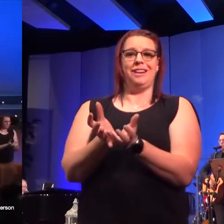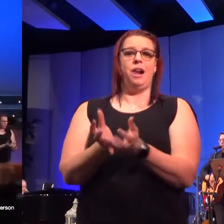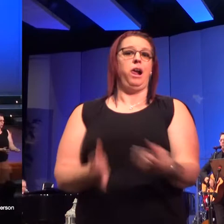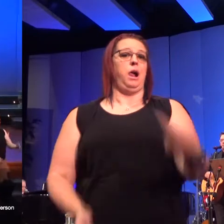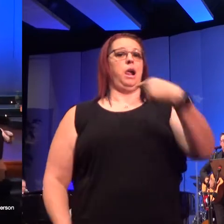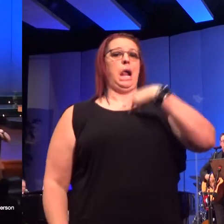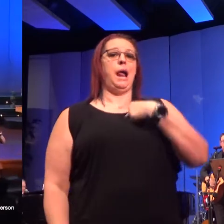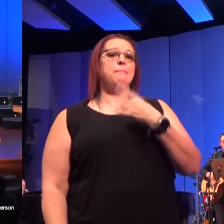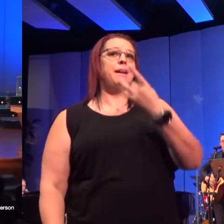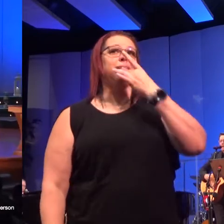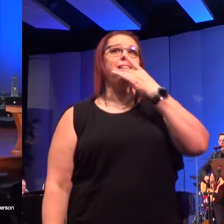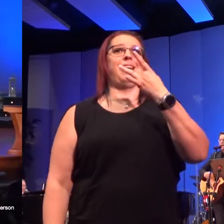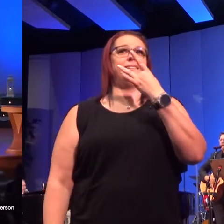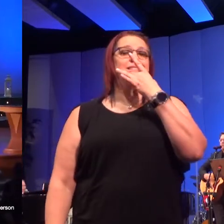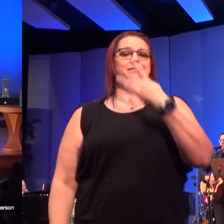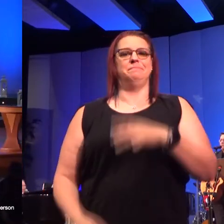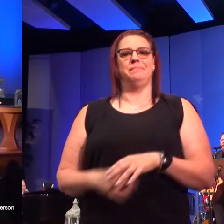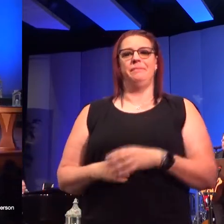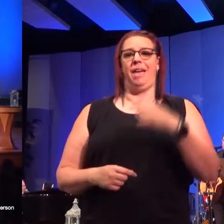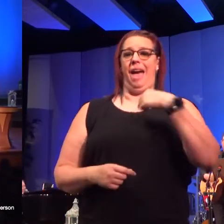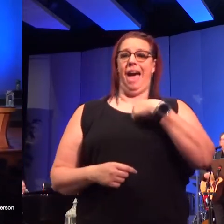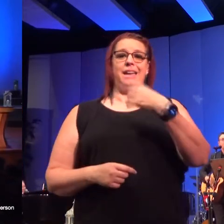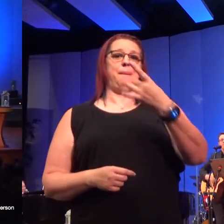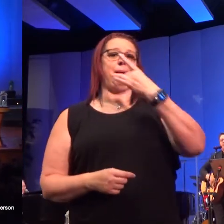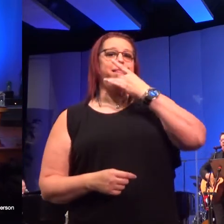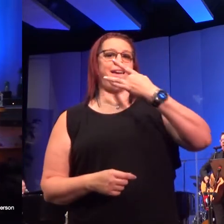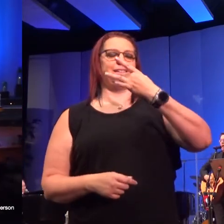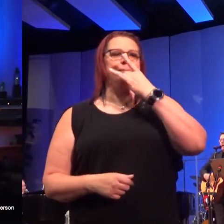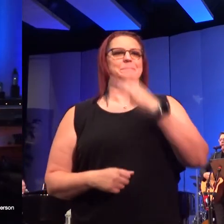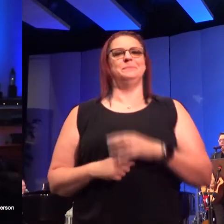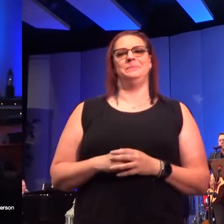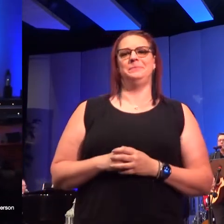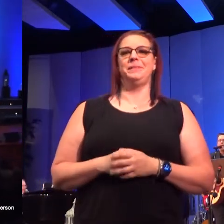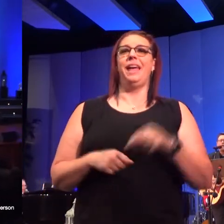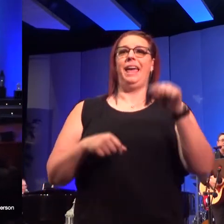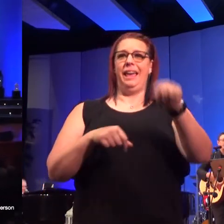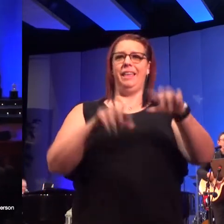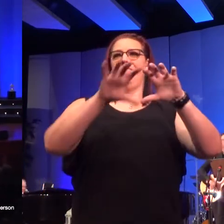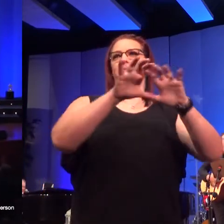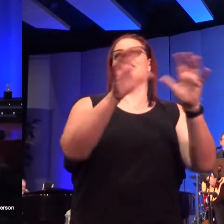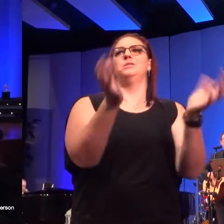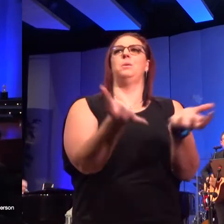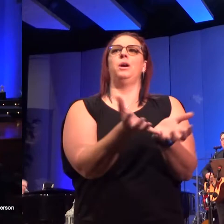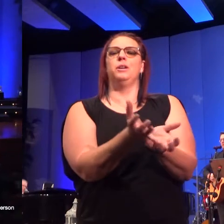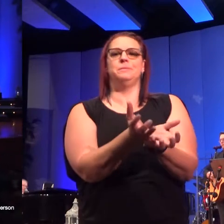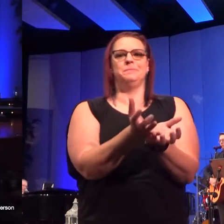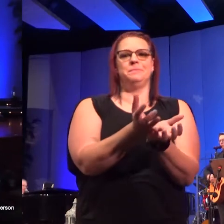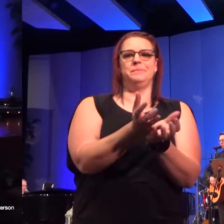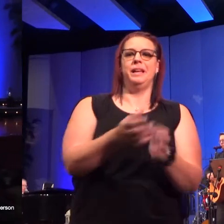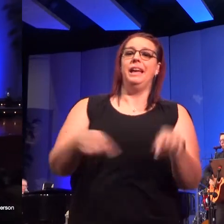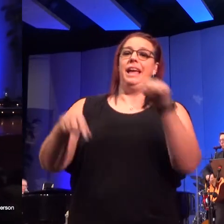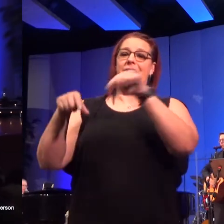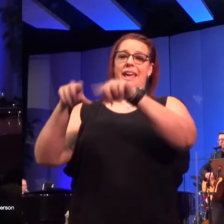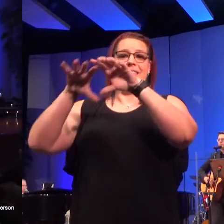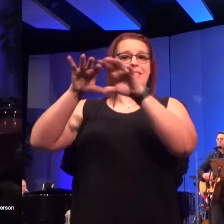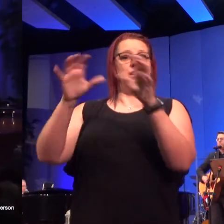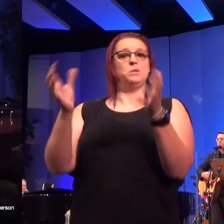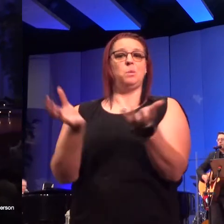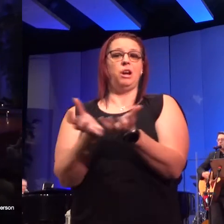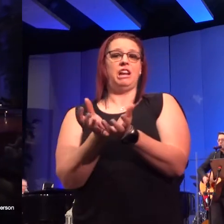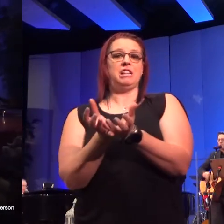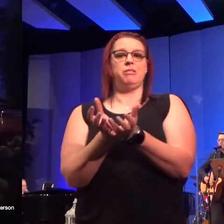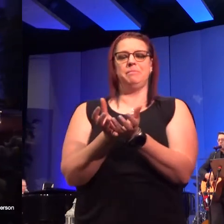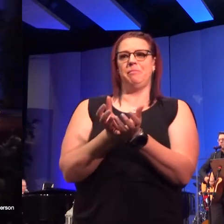this world. I am a light. I am a light. I am a light. I am a light. In this world. In this world. In